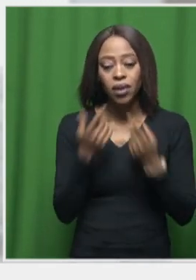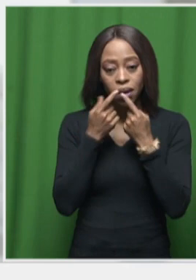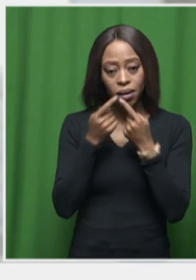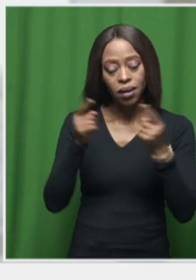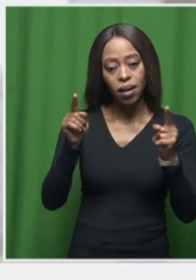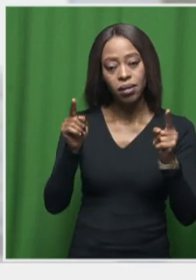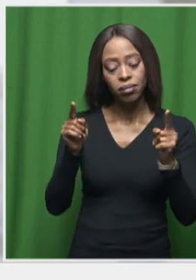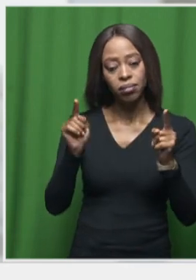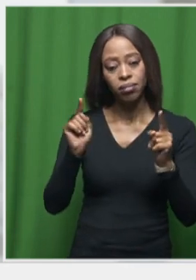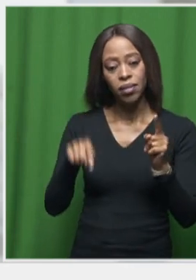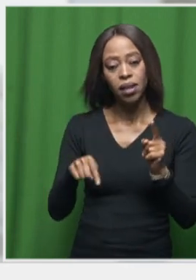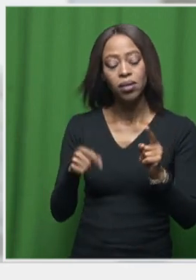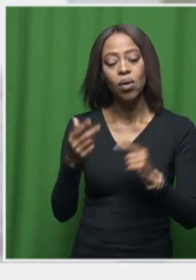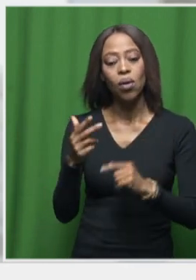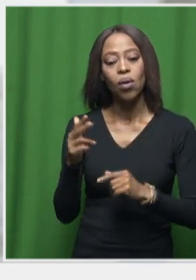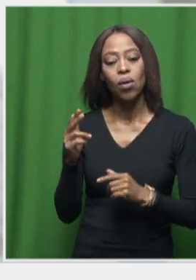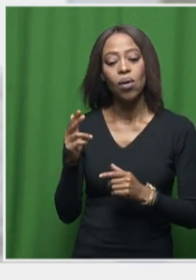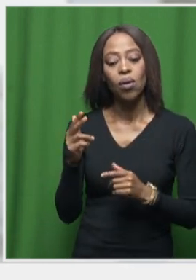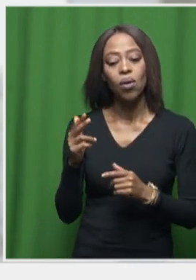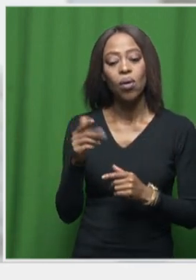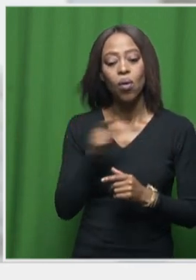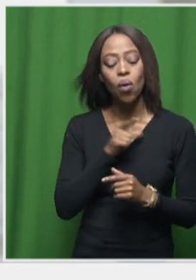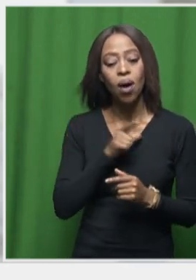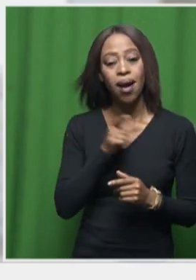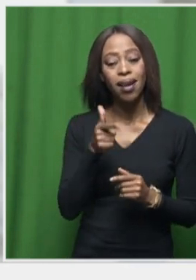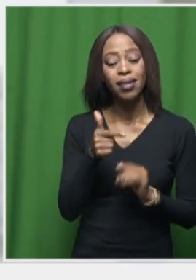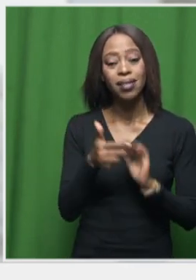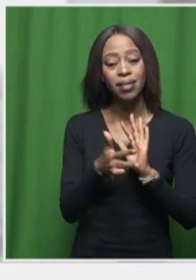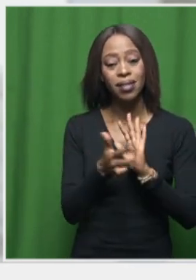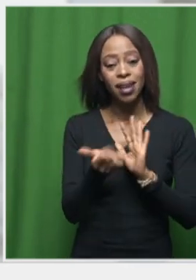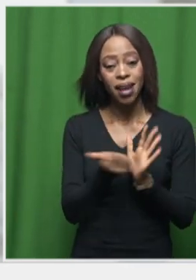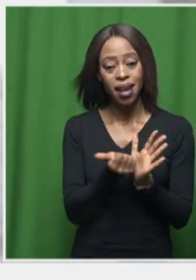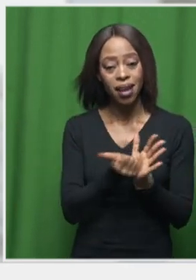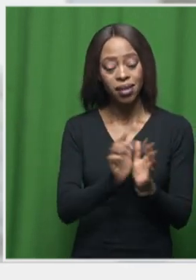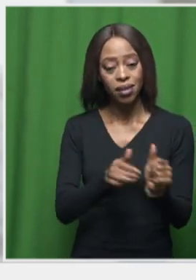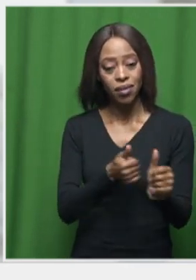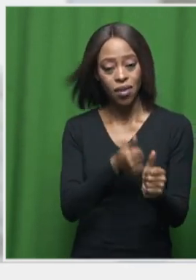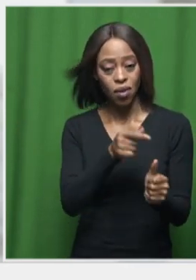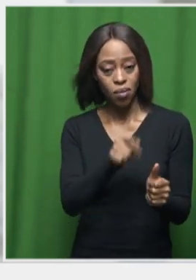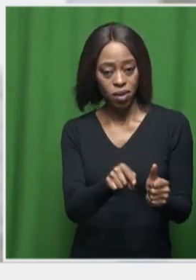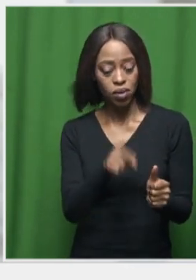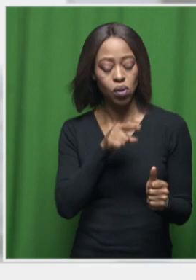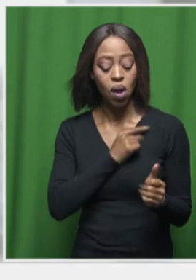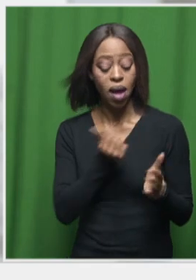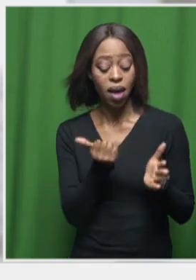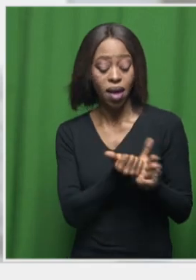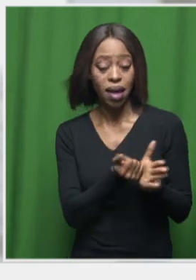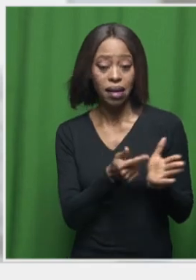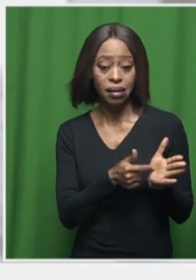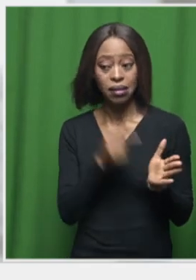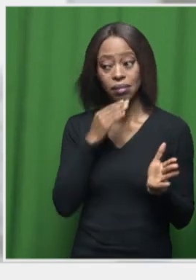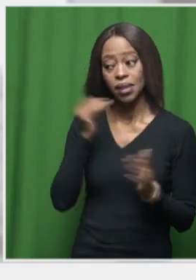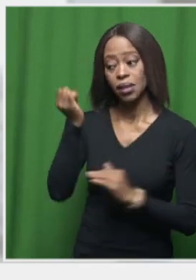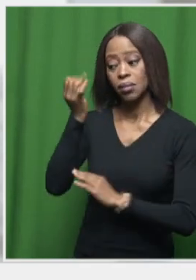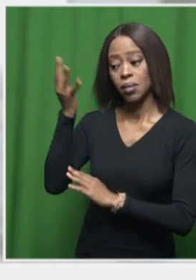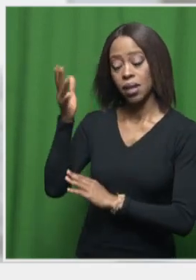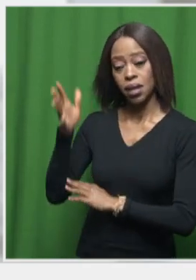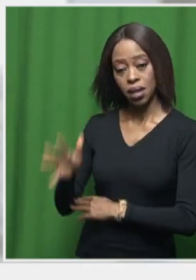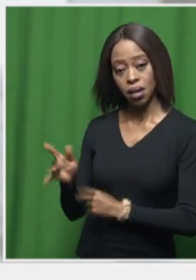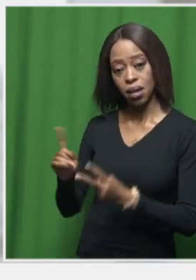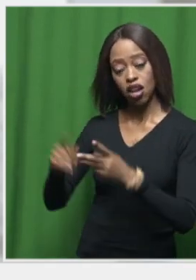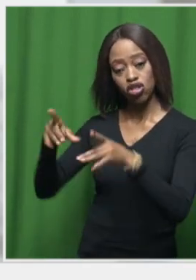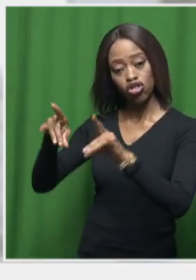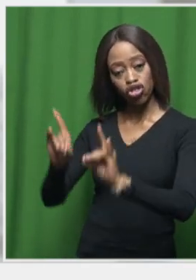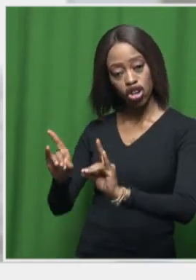declared in terms of the Powers and Privileges Act, because the Act gives Speaker of the National Assembly and the